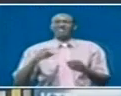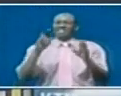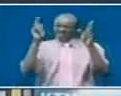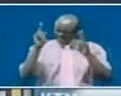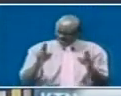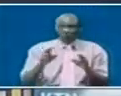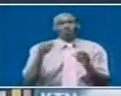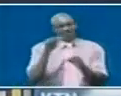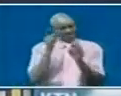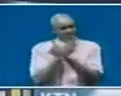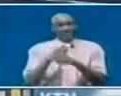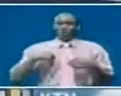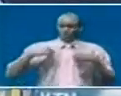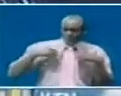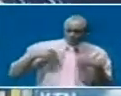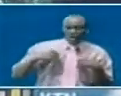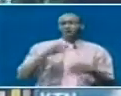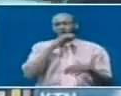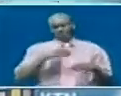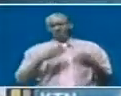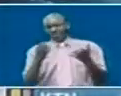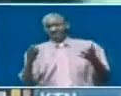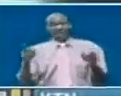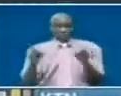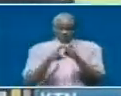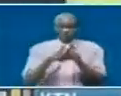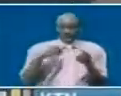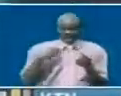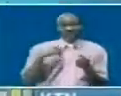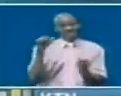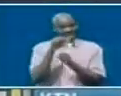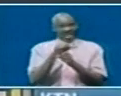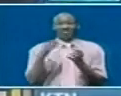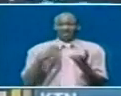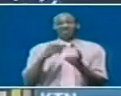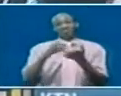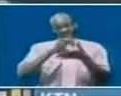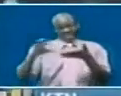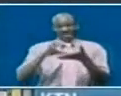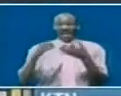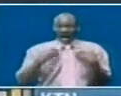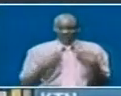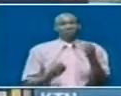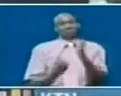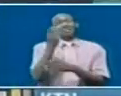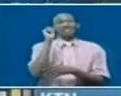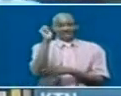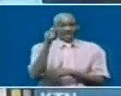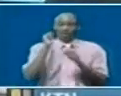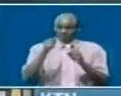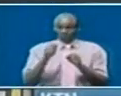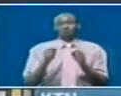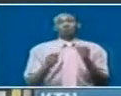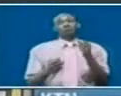international brands, from clothing, consumer goods, not to mention payment merchants like Visa and MasterCard, set up in Kenya looking to cash